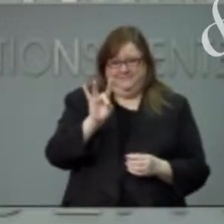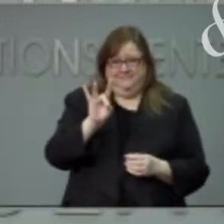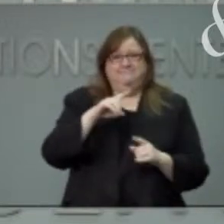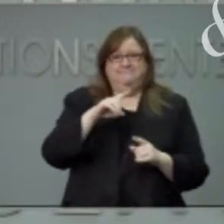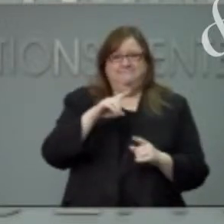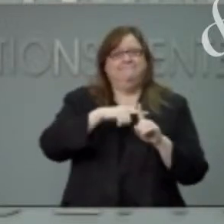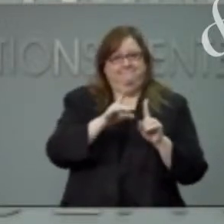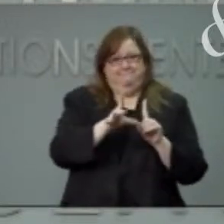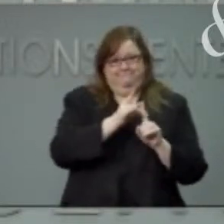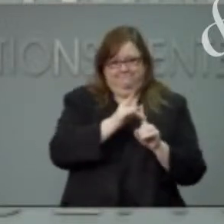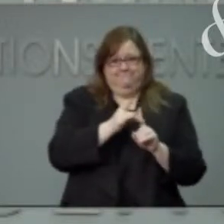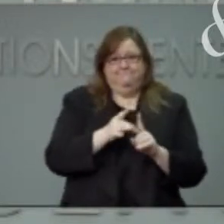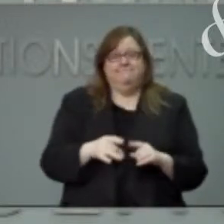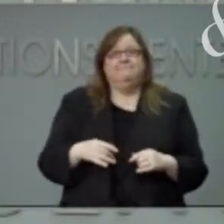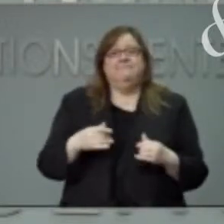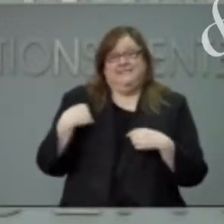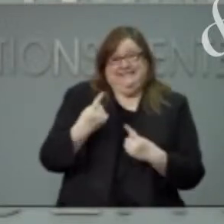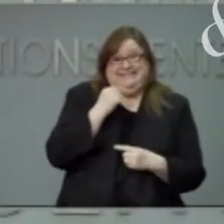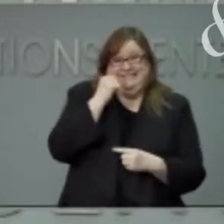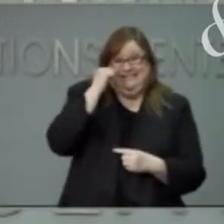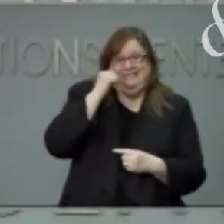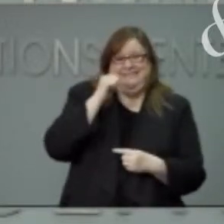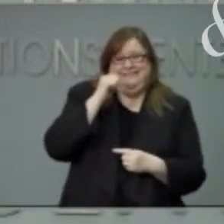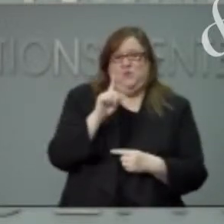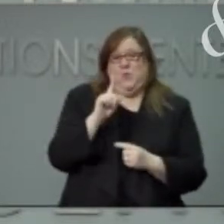1,504 new cases reported since yesterday,